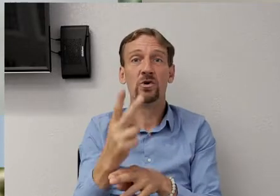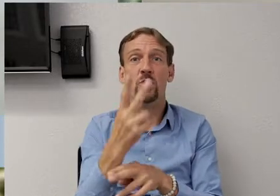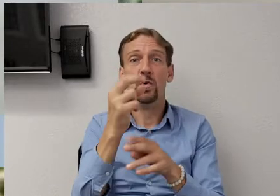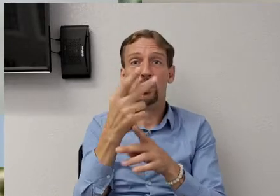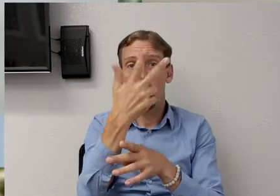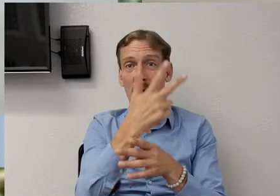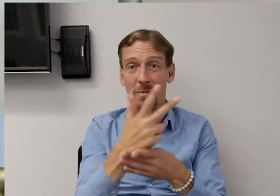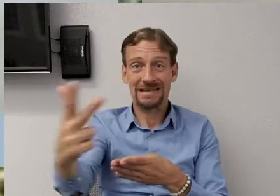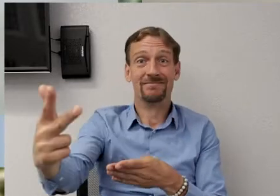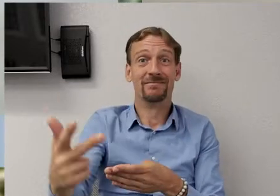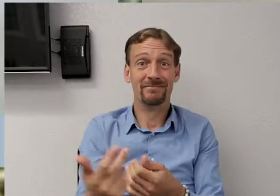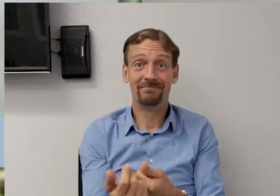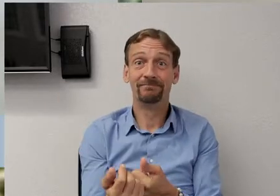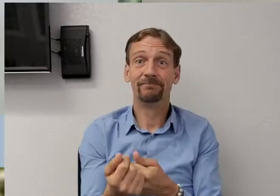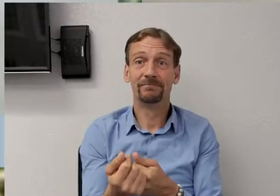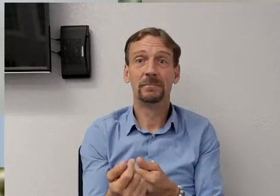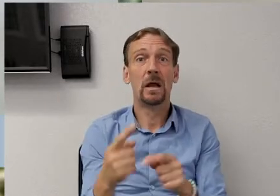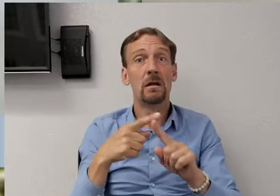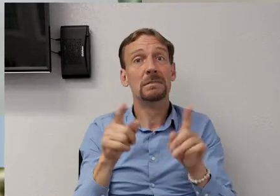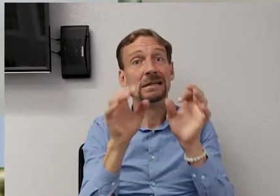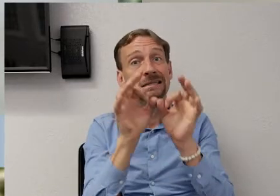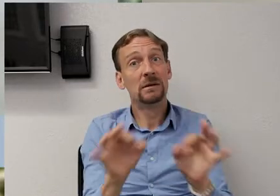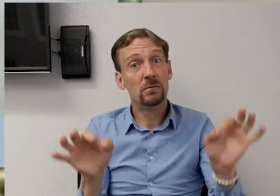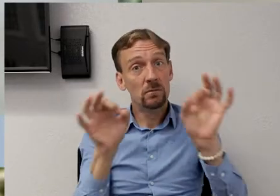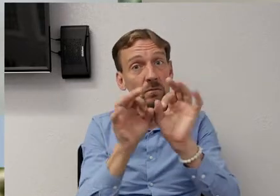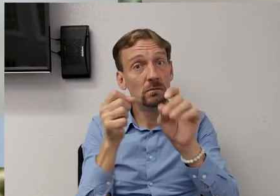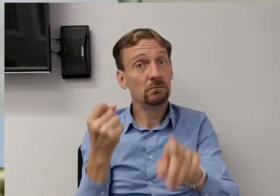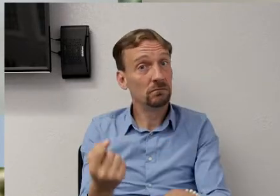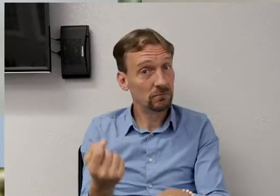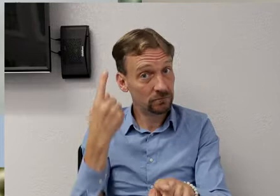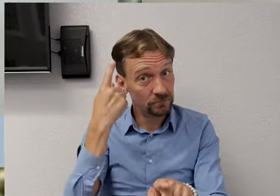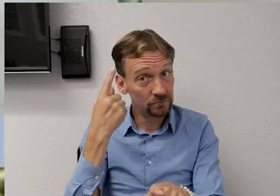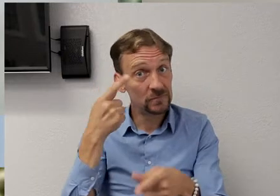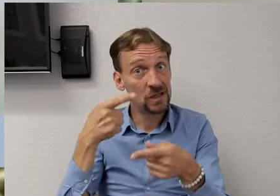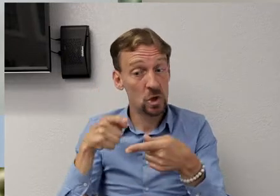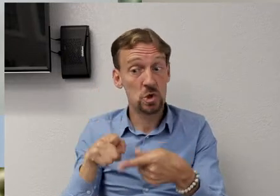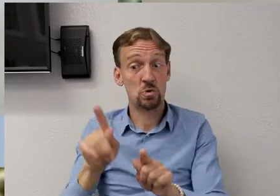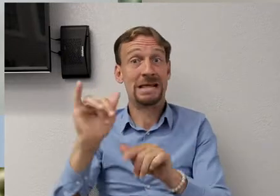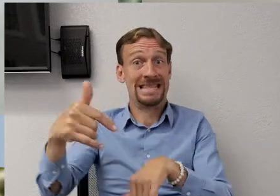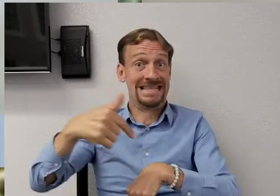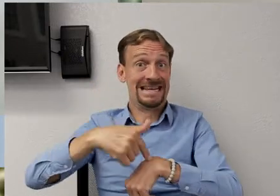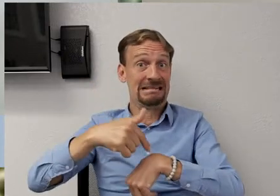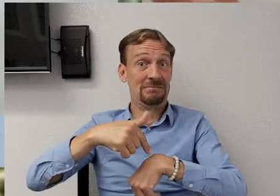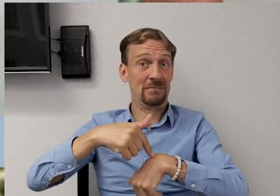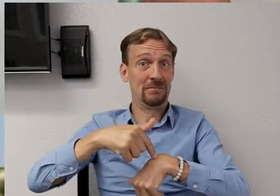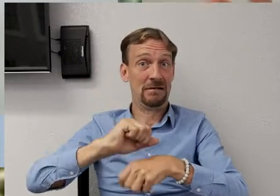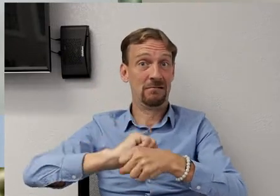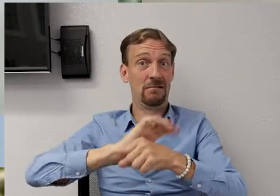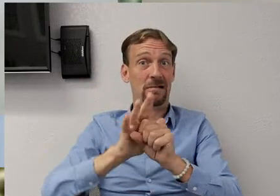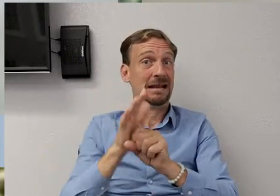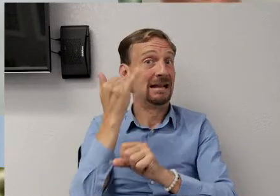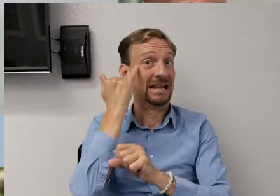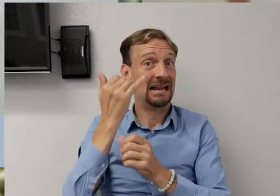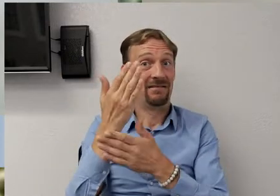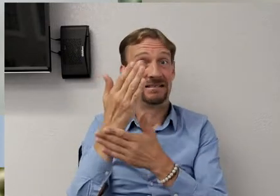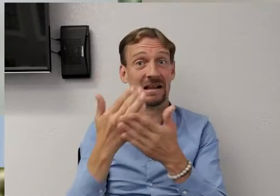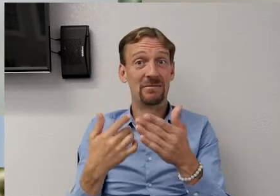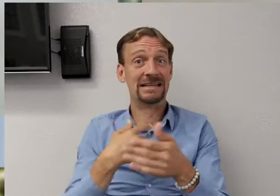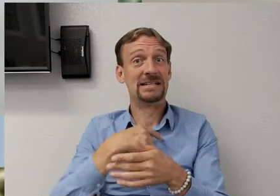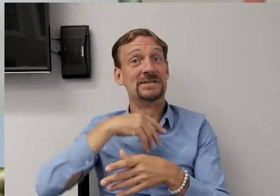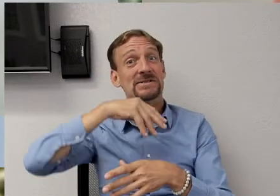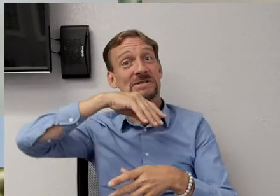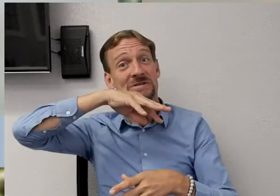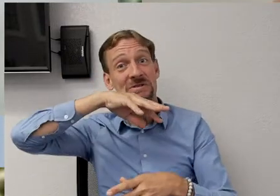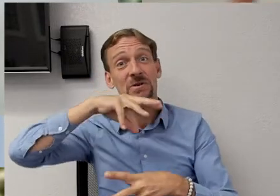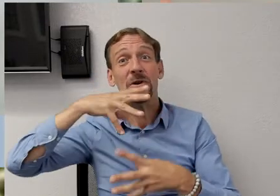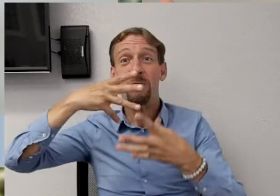Mm-hmm. But it's important to understand, throughout this entire thing, whenever somebody had a soiled mask, it